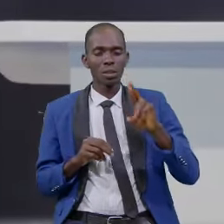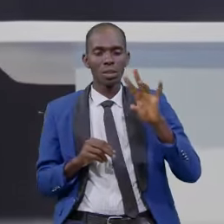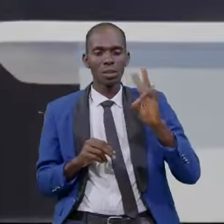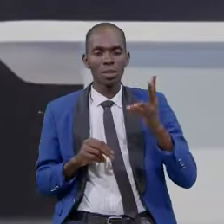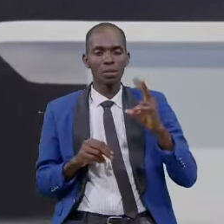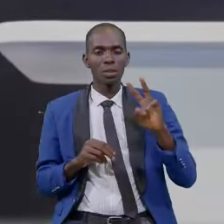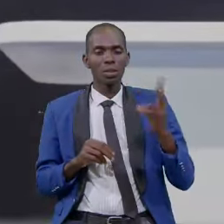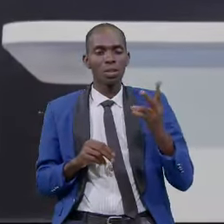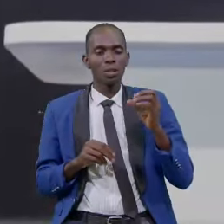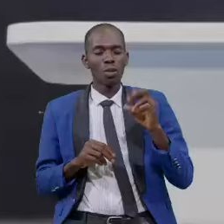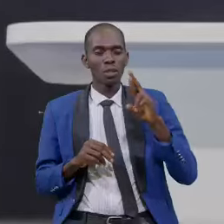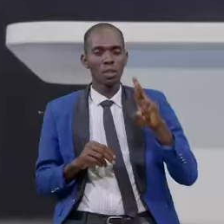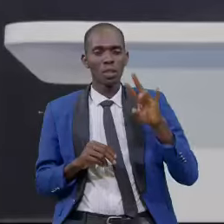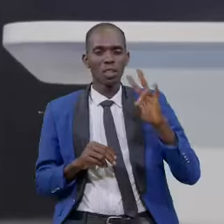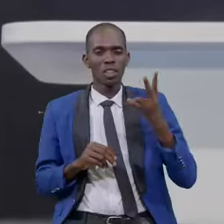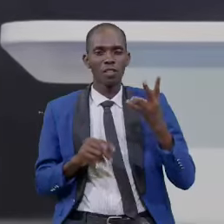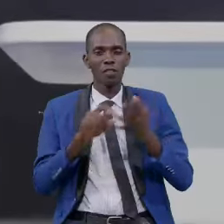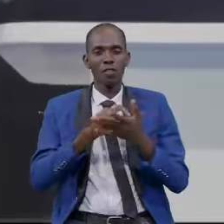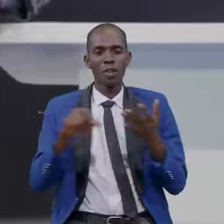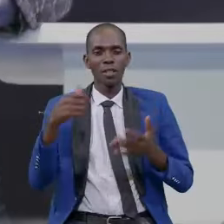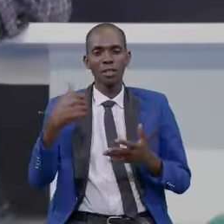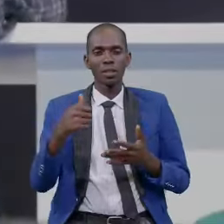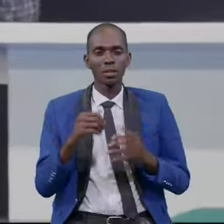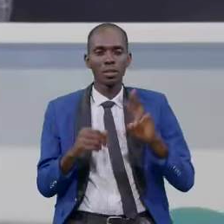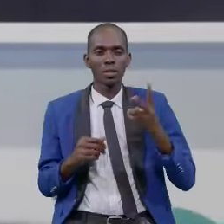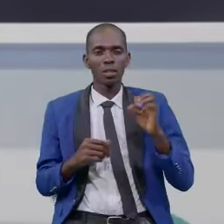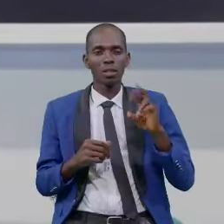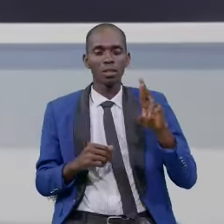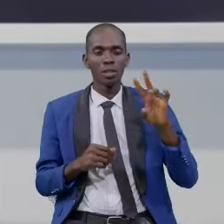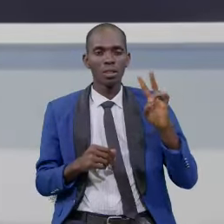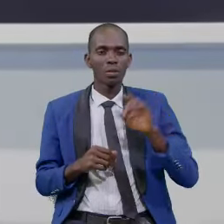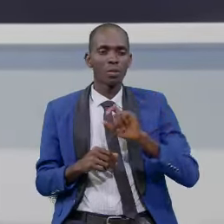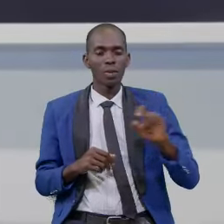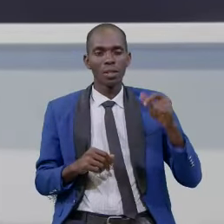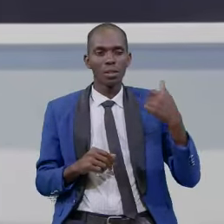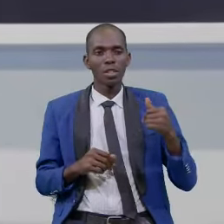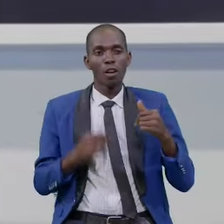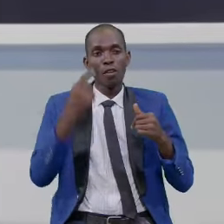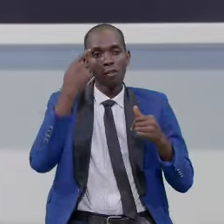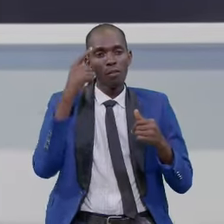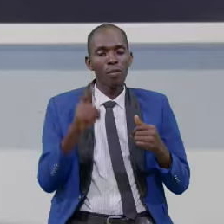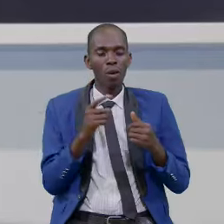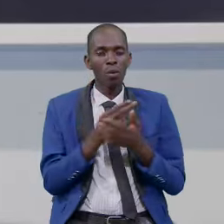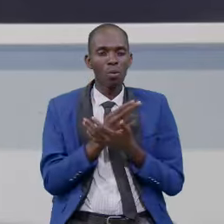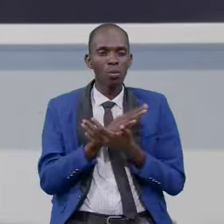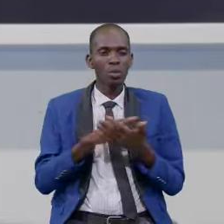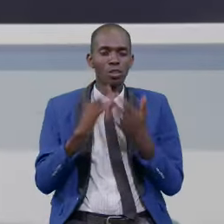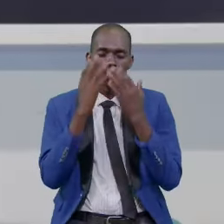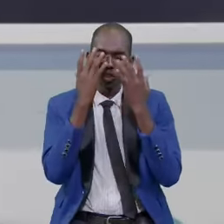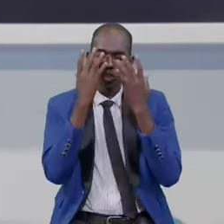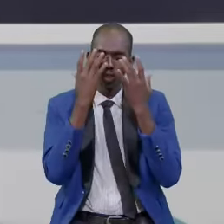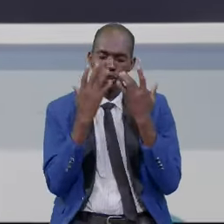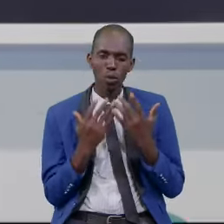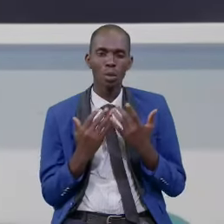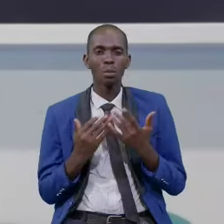10. 2 Corinthians chapter 7, verse 10. For godly sorrow